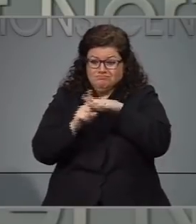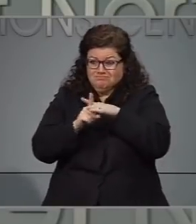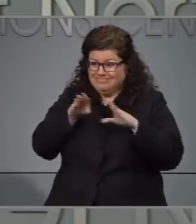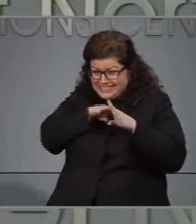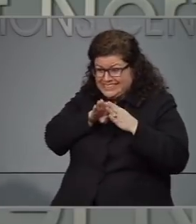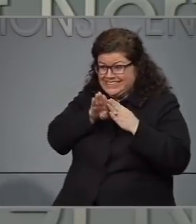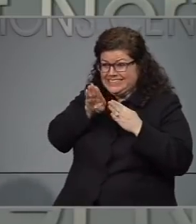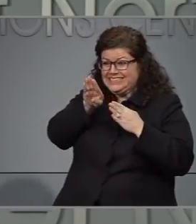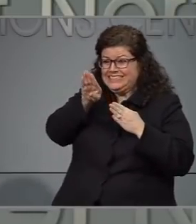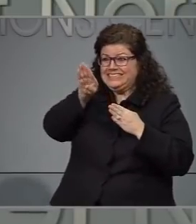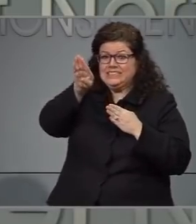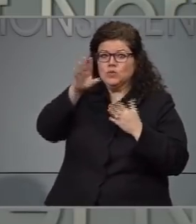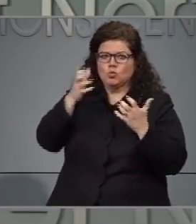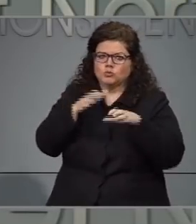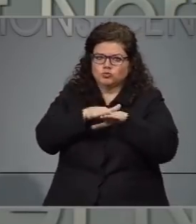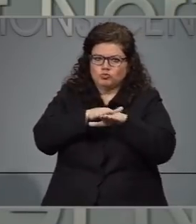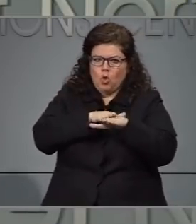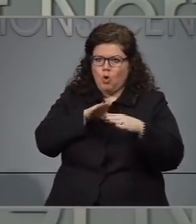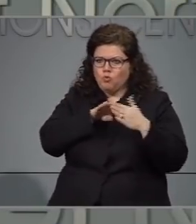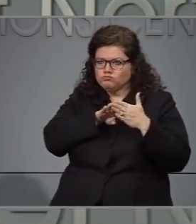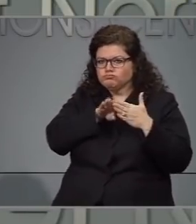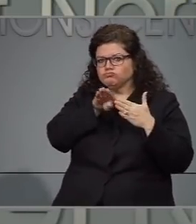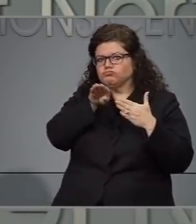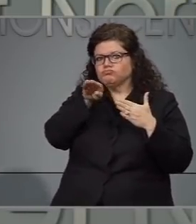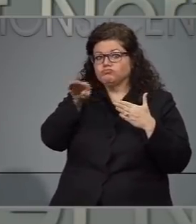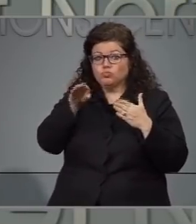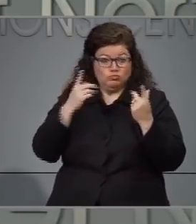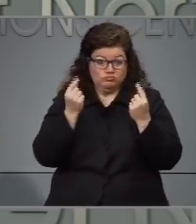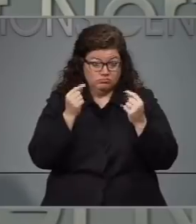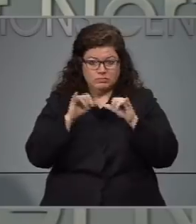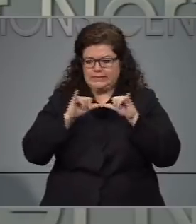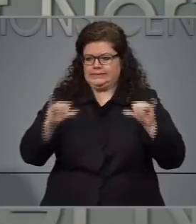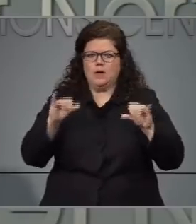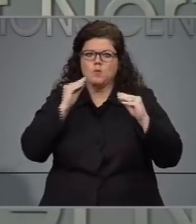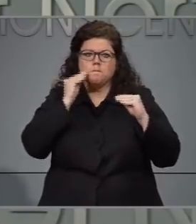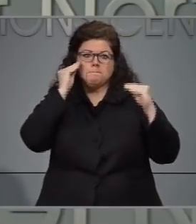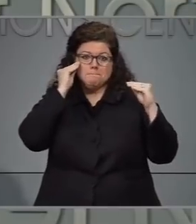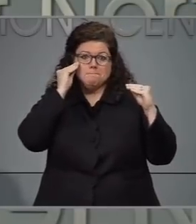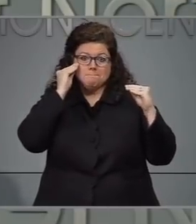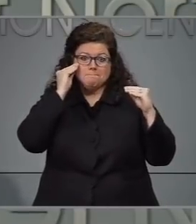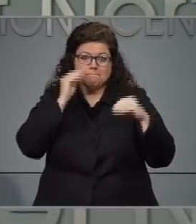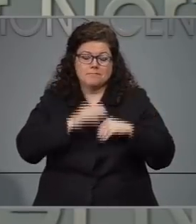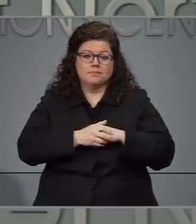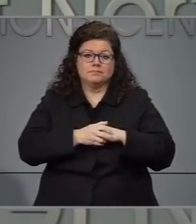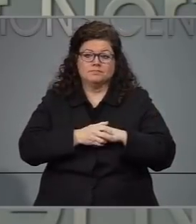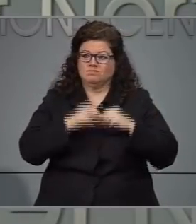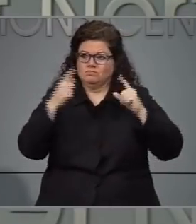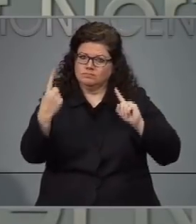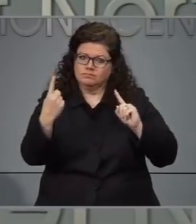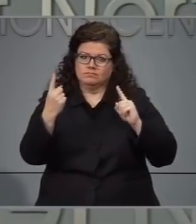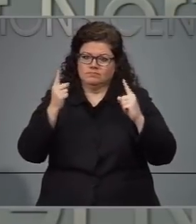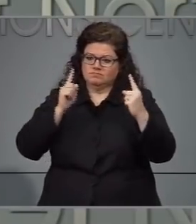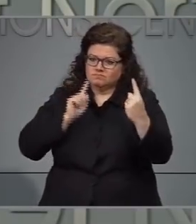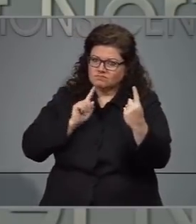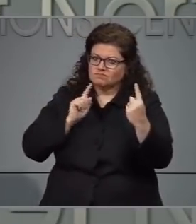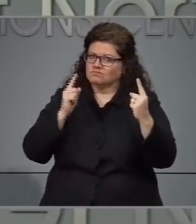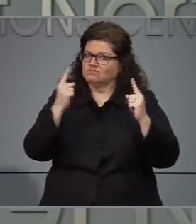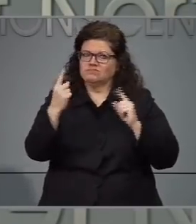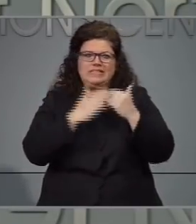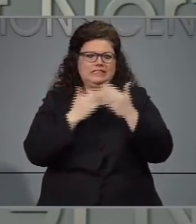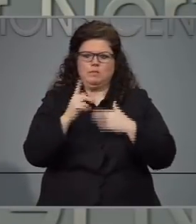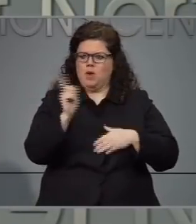medical system. Stay at home when you can. Practice social distancing wherever you